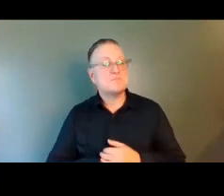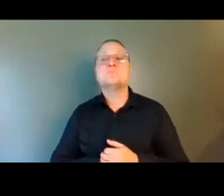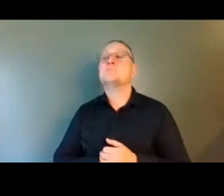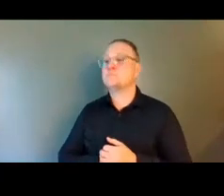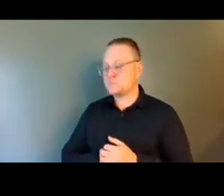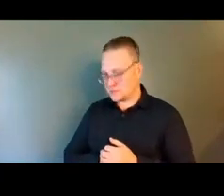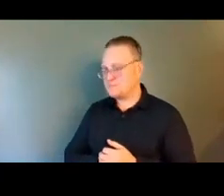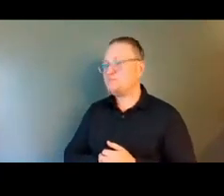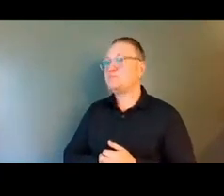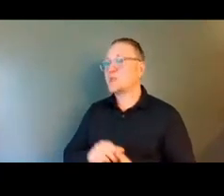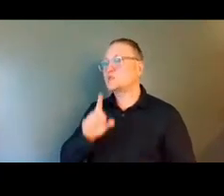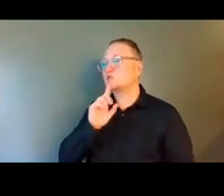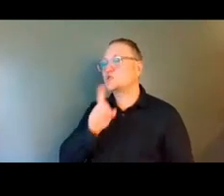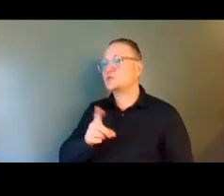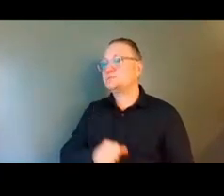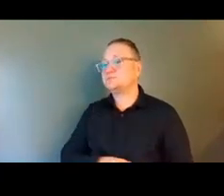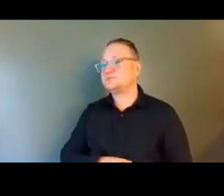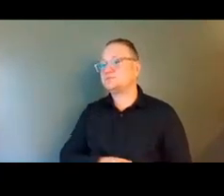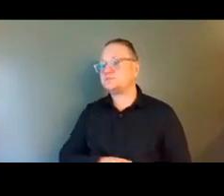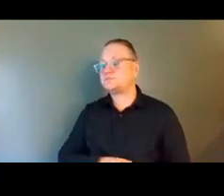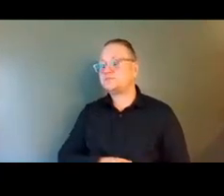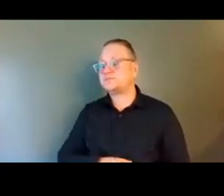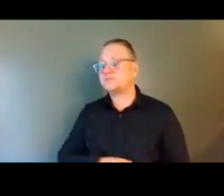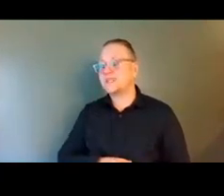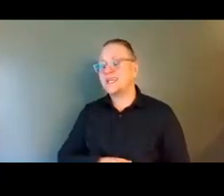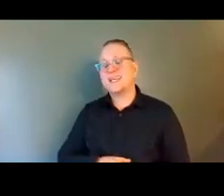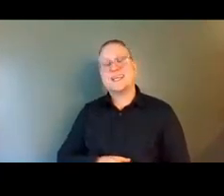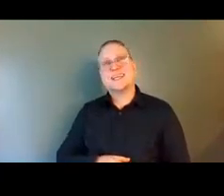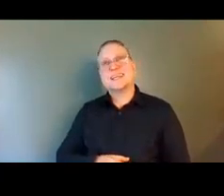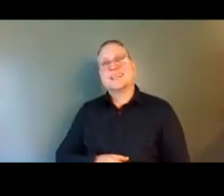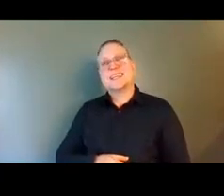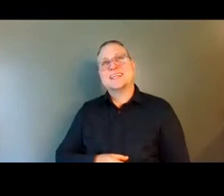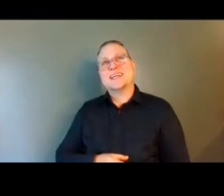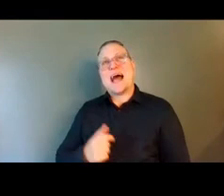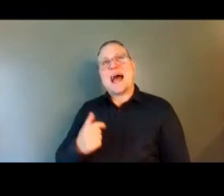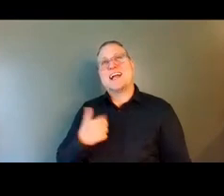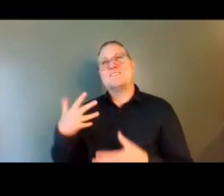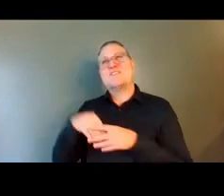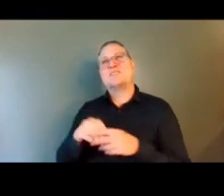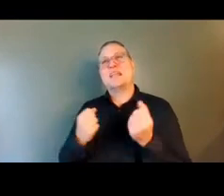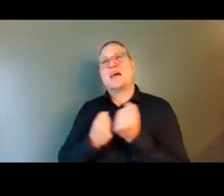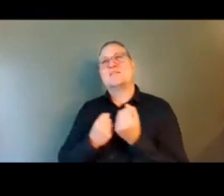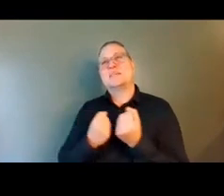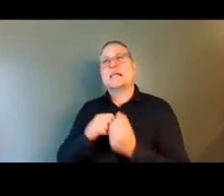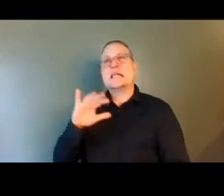My entry into the advocacy arena was a little more nuanced.